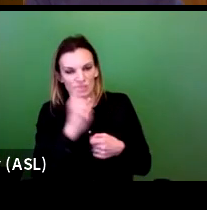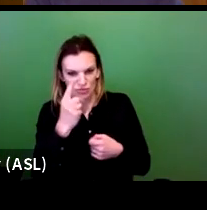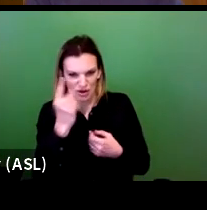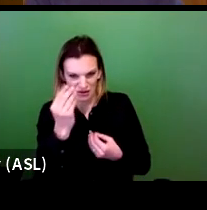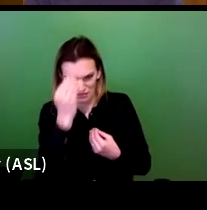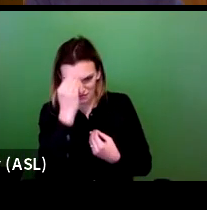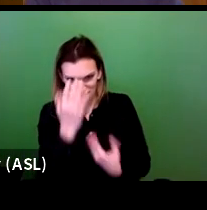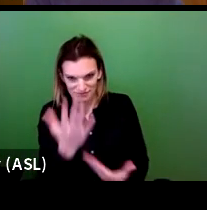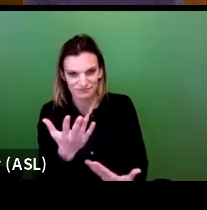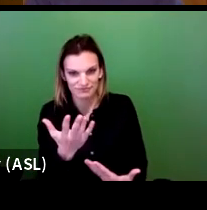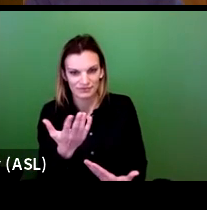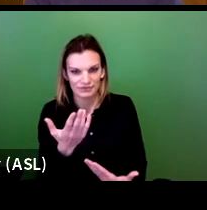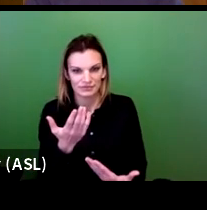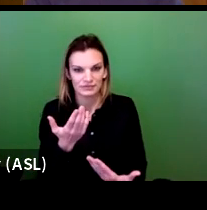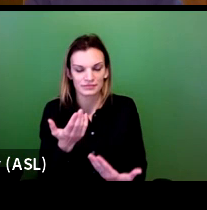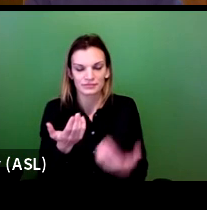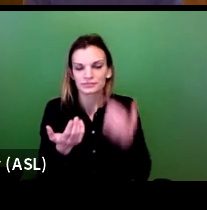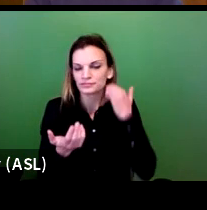as a practical perspective that,